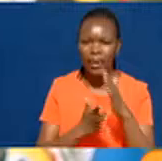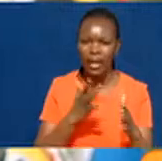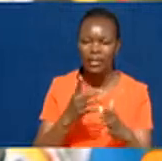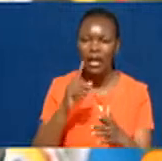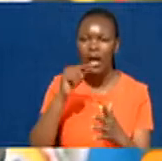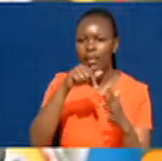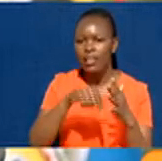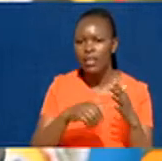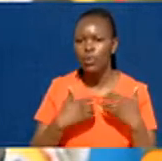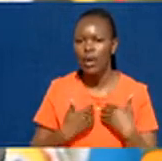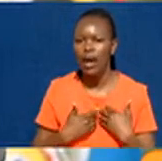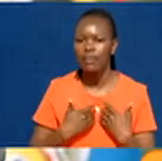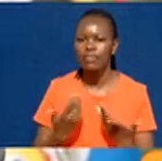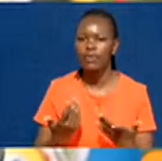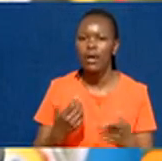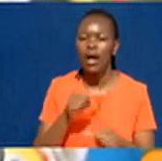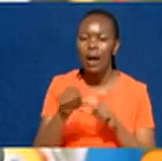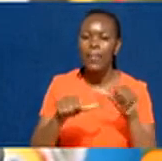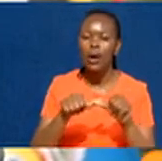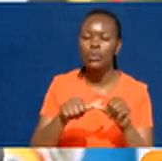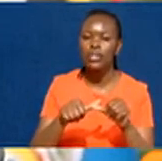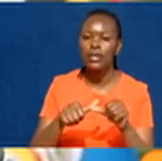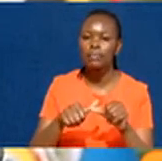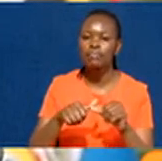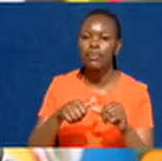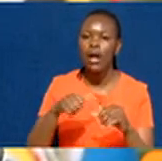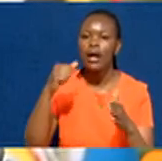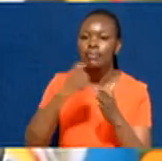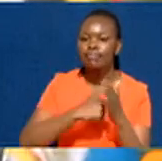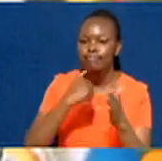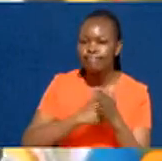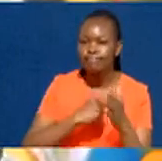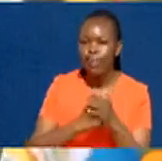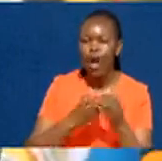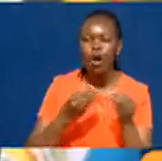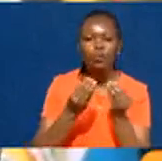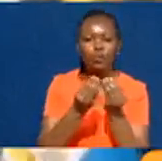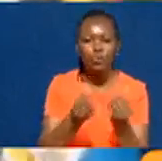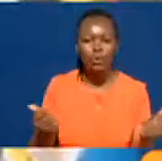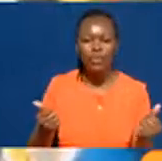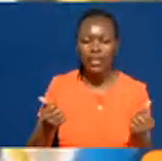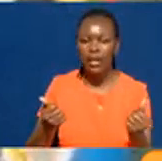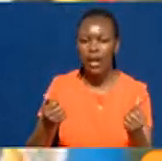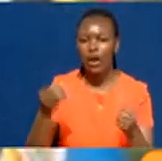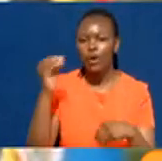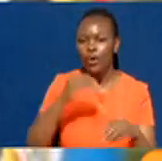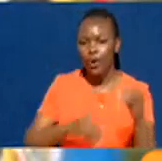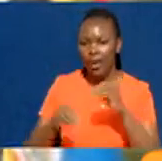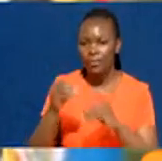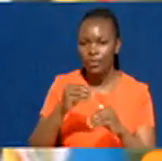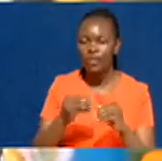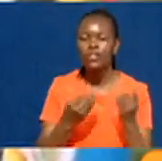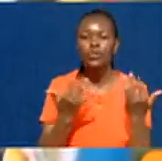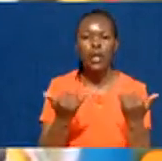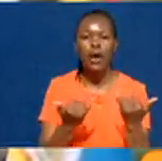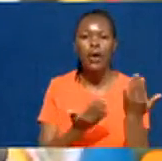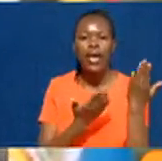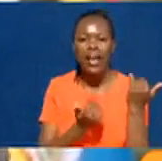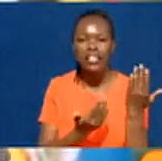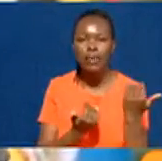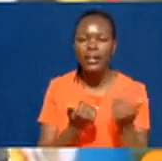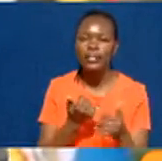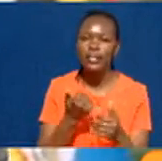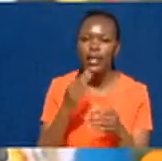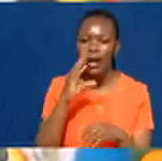be about tackling corruption. So expect a statement and expect